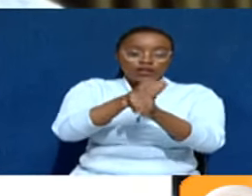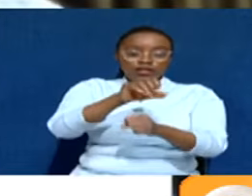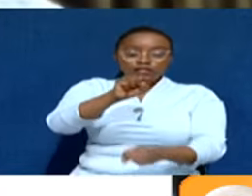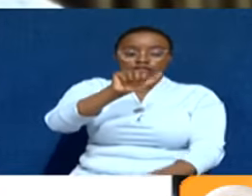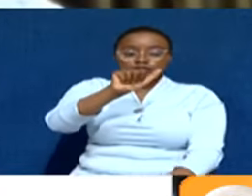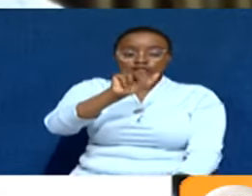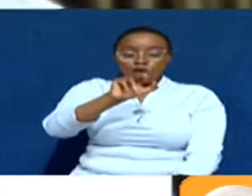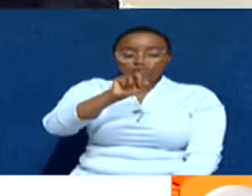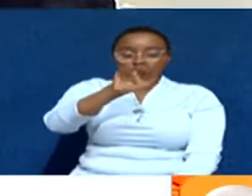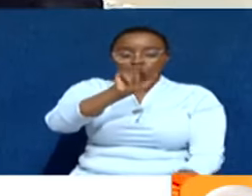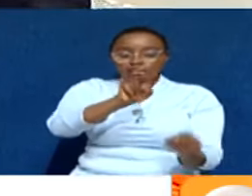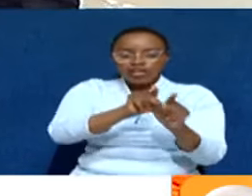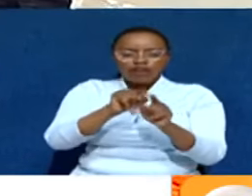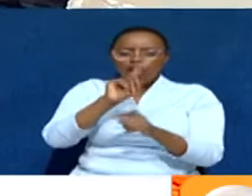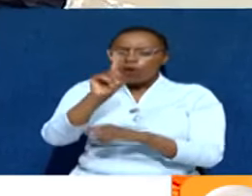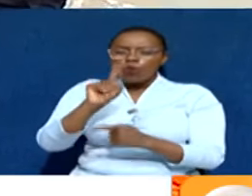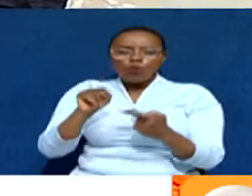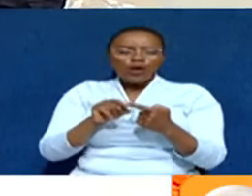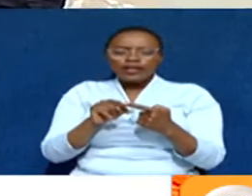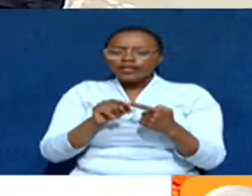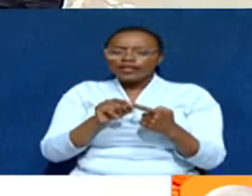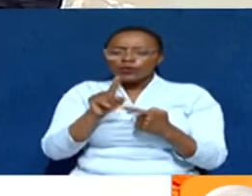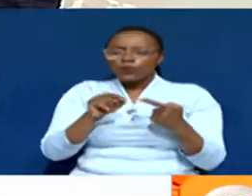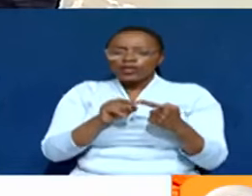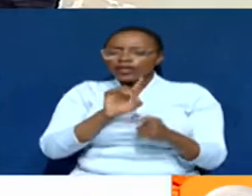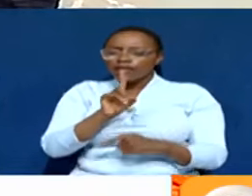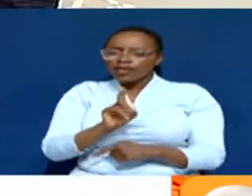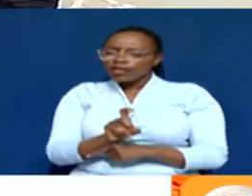Saudi Arabia. Okay. When are you going to Saudi again, Bonasias?